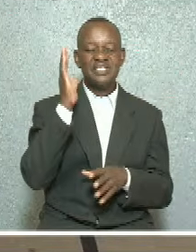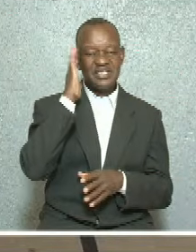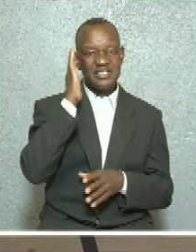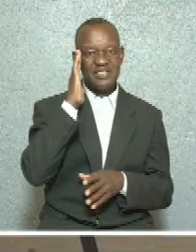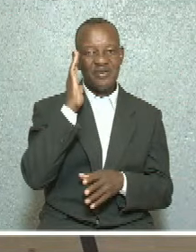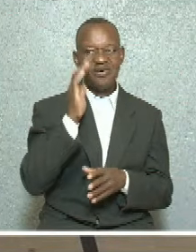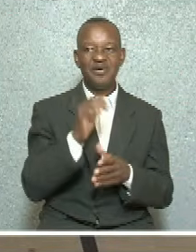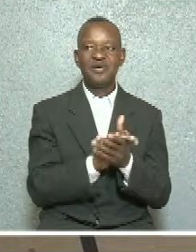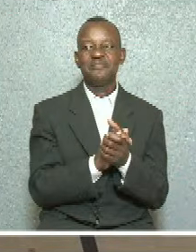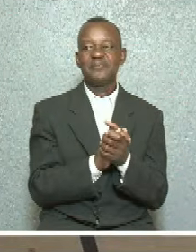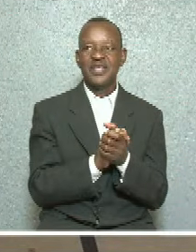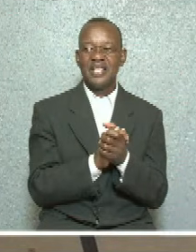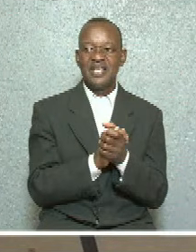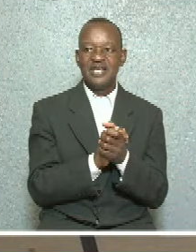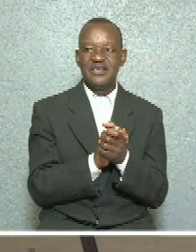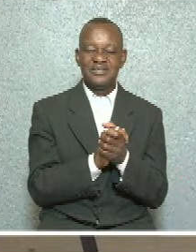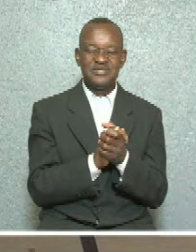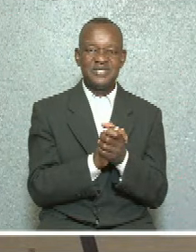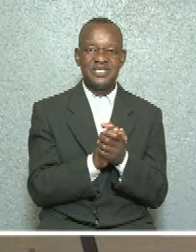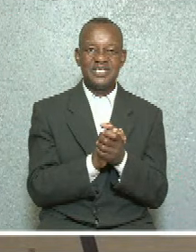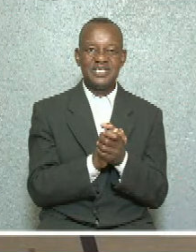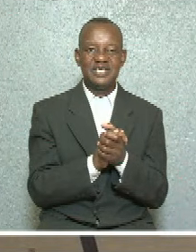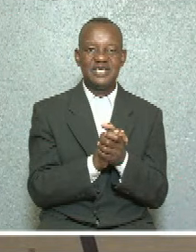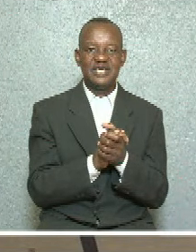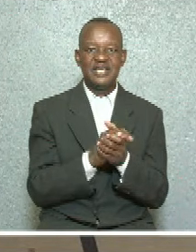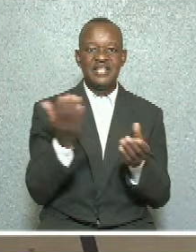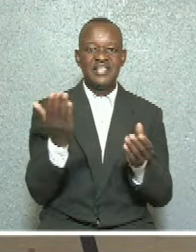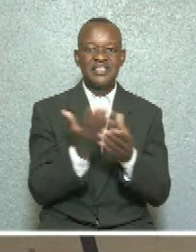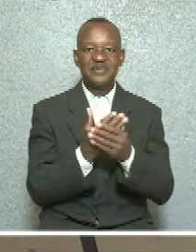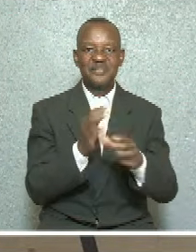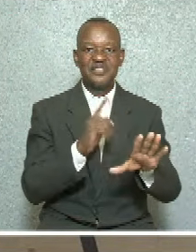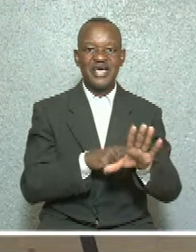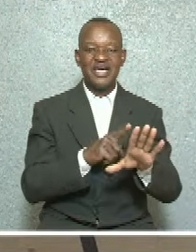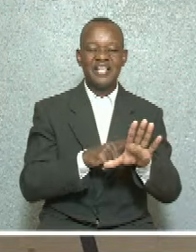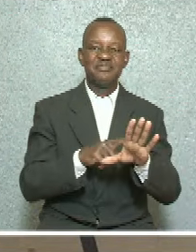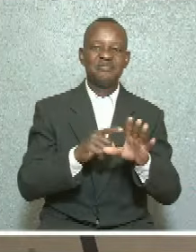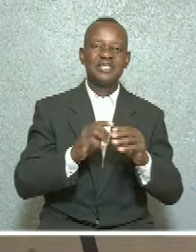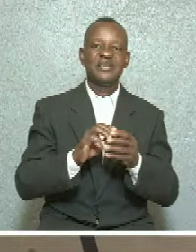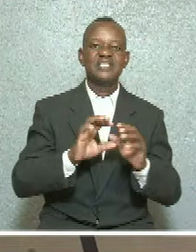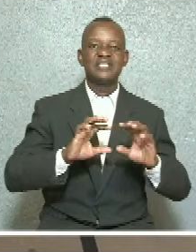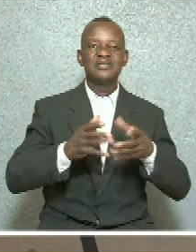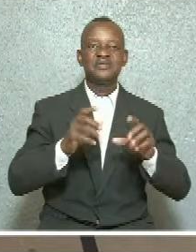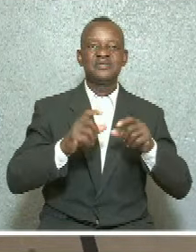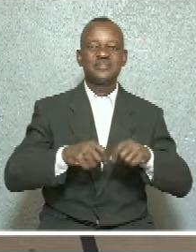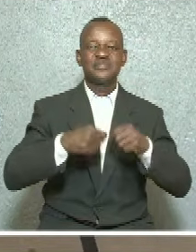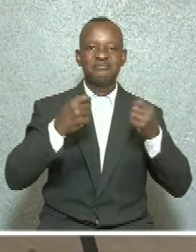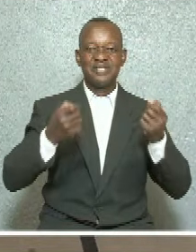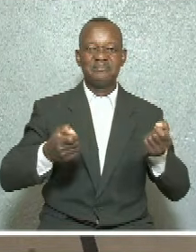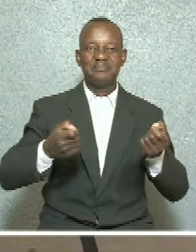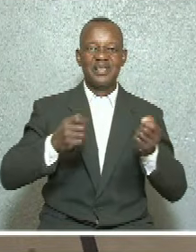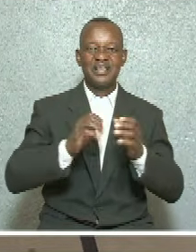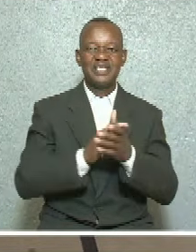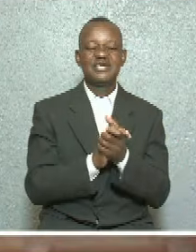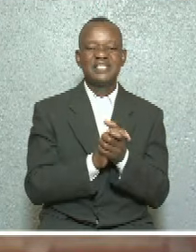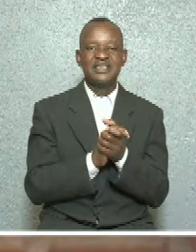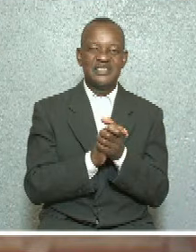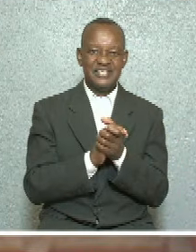Era newspaper? Okay, not as much. What about Nampa?